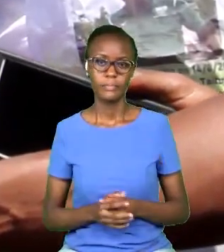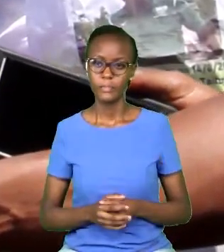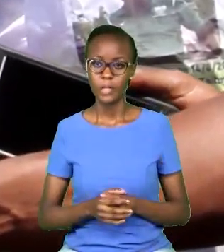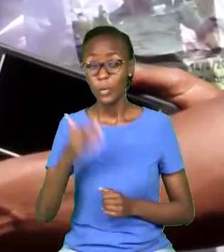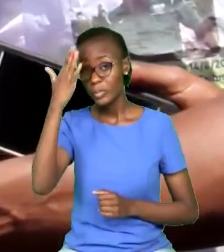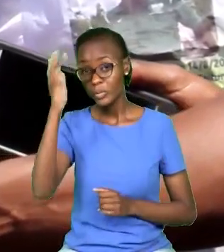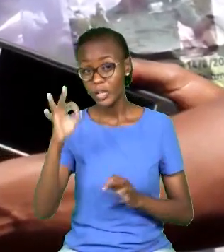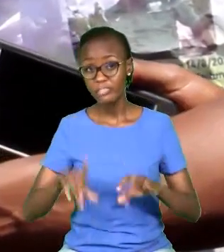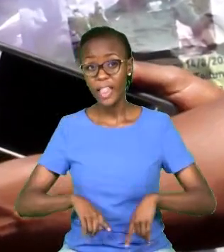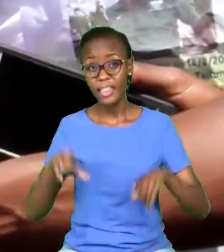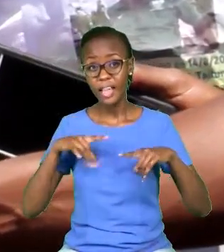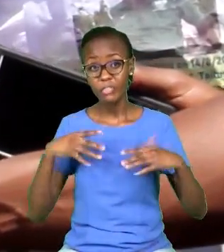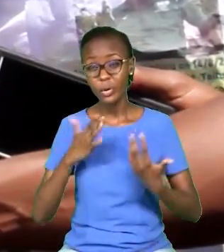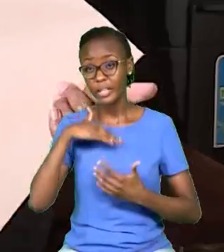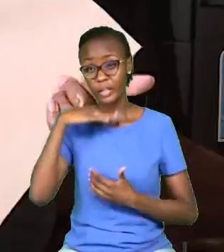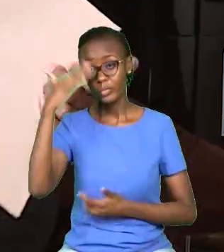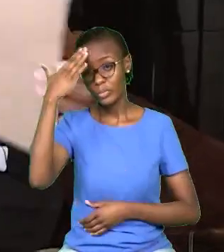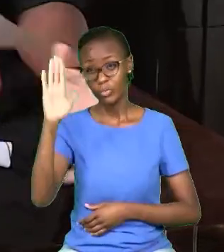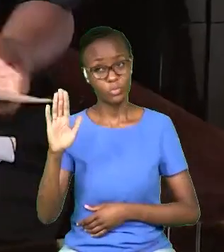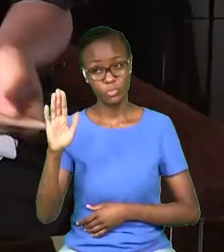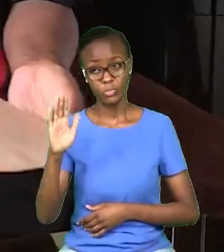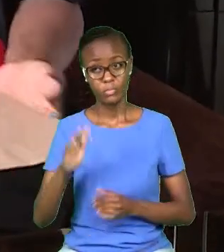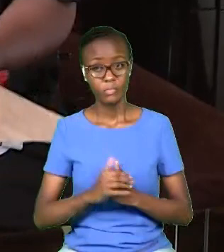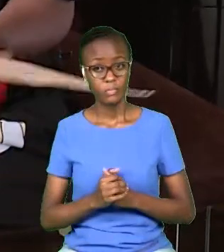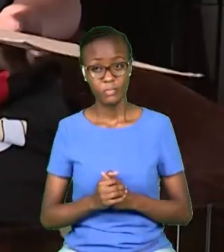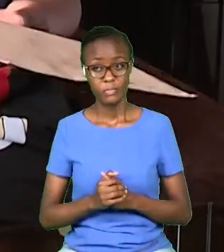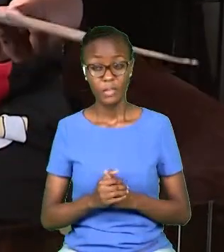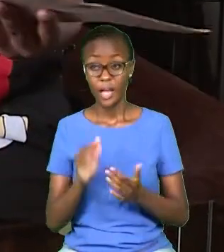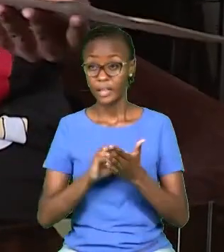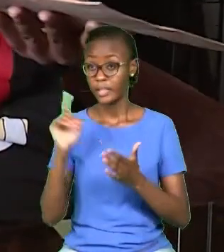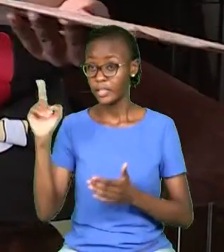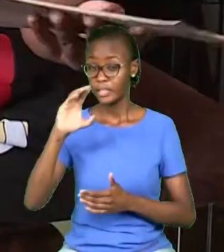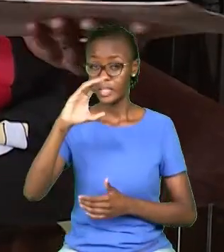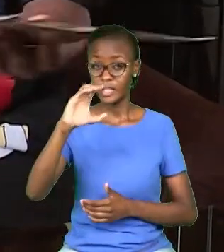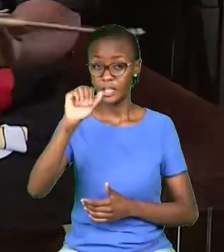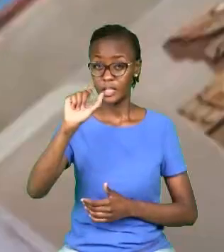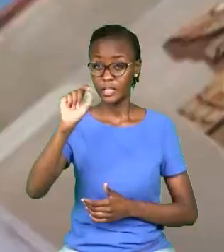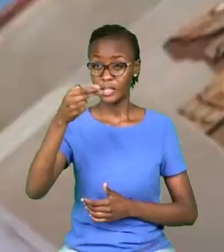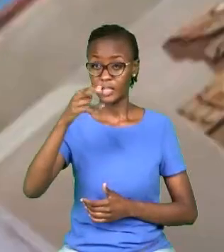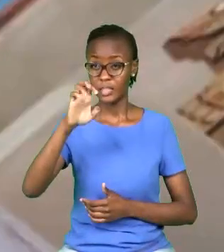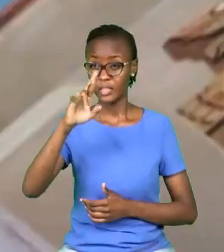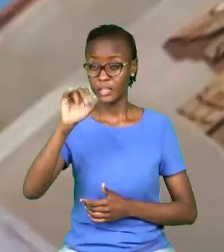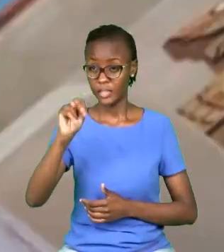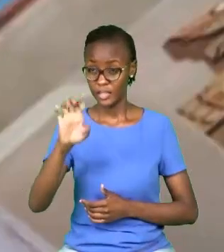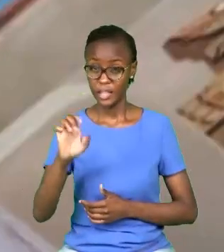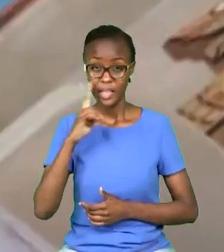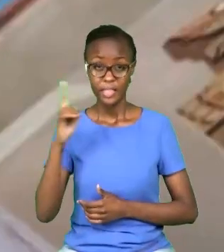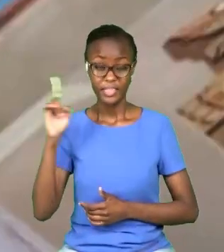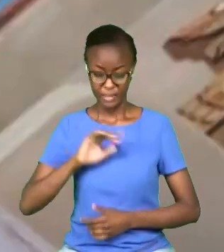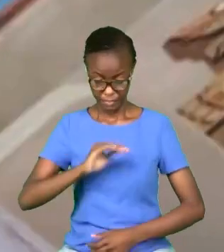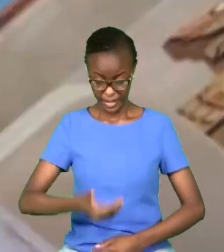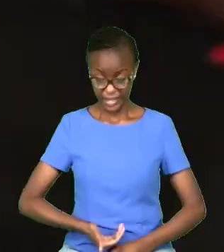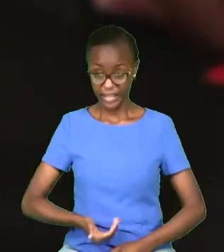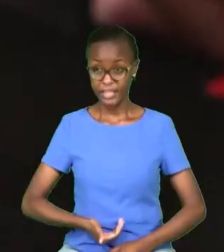hatujui kama yuko hai ama alikufa. On the other hand, Catherine Waiguru is heavily pregnant after her husband Josiah